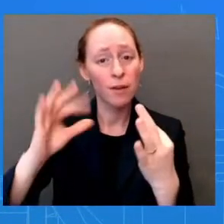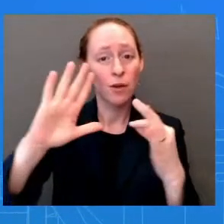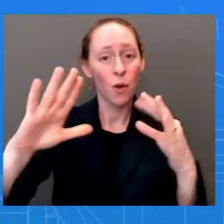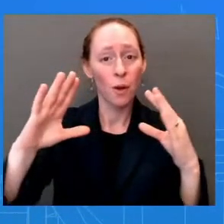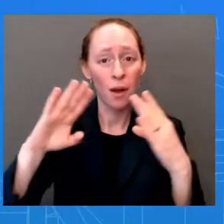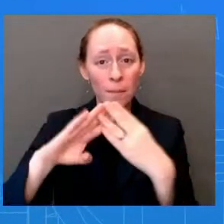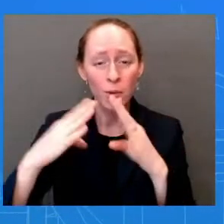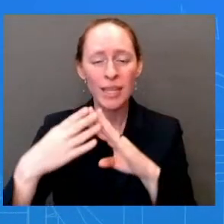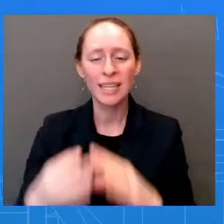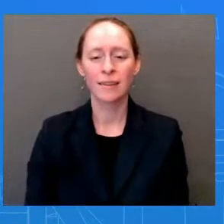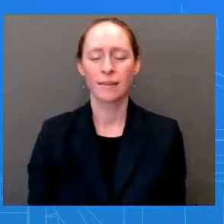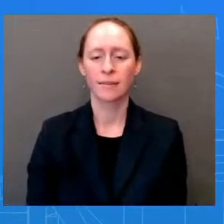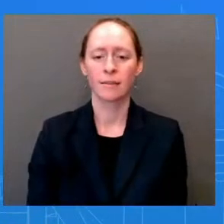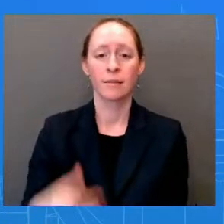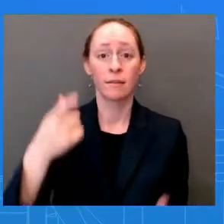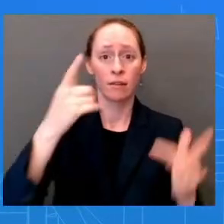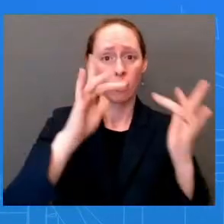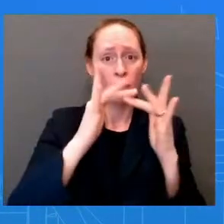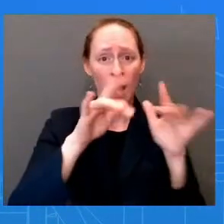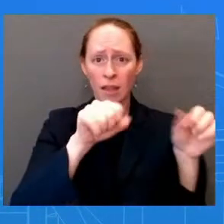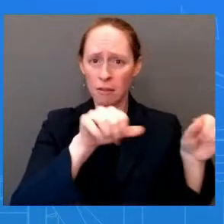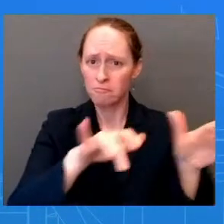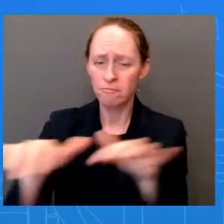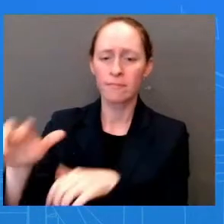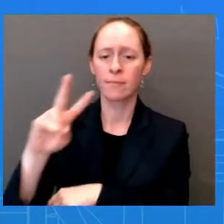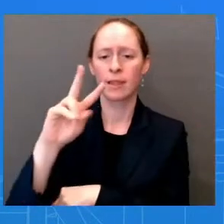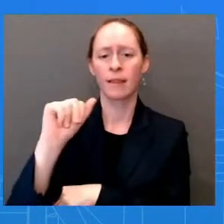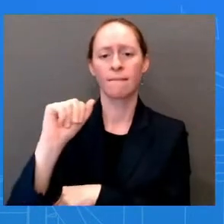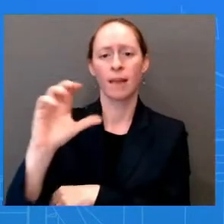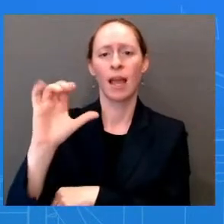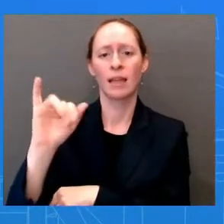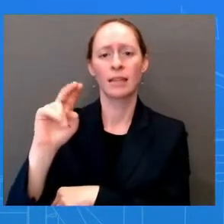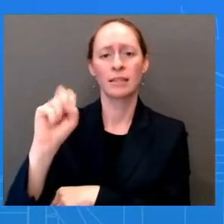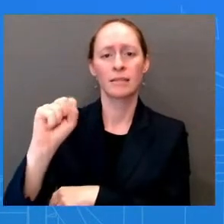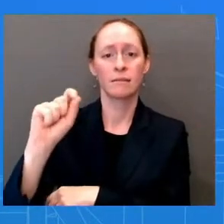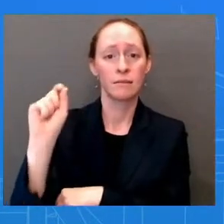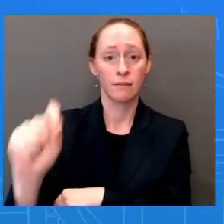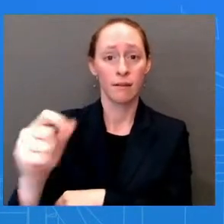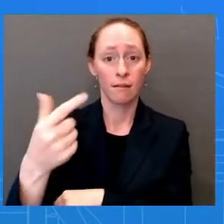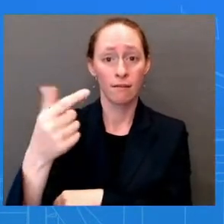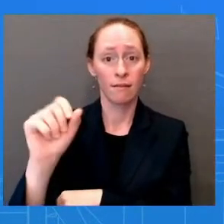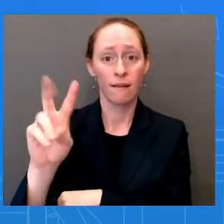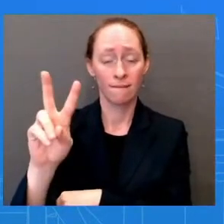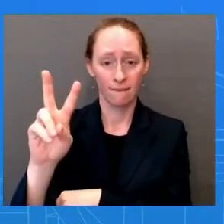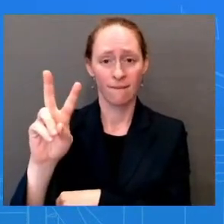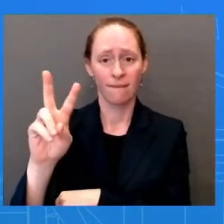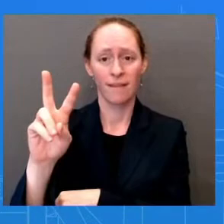you can easily get an updated vaccine. And please do it as soon as possible. Thank you.